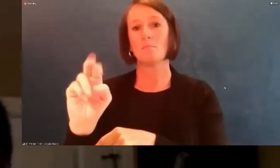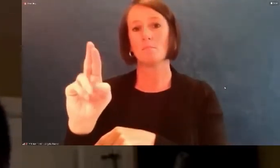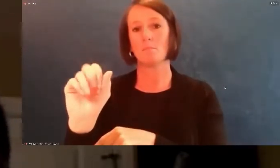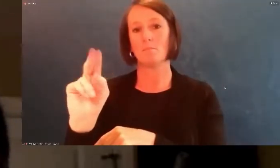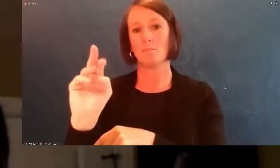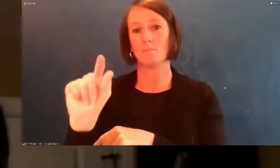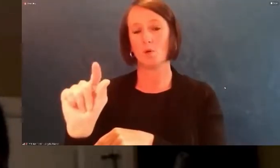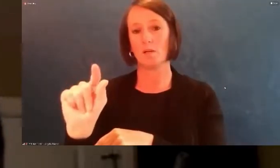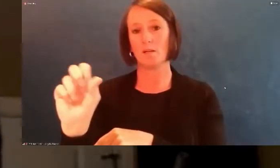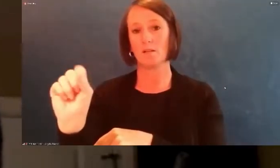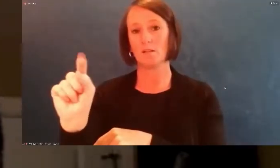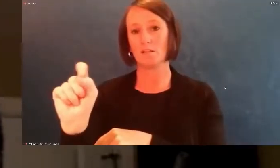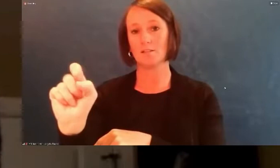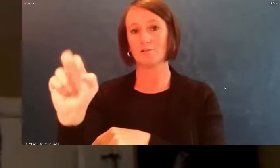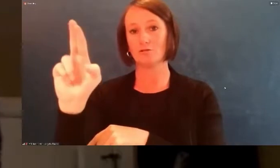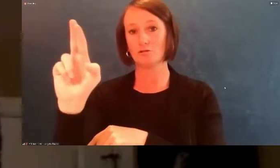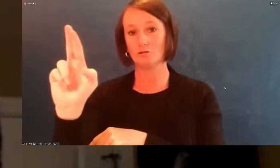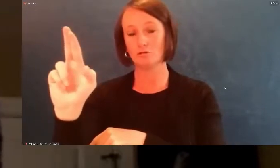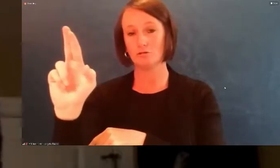frogs are the keepers of rain.